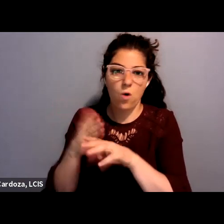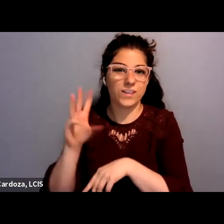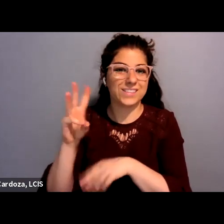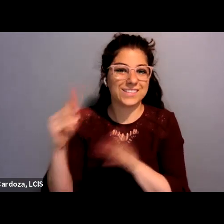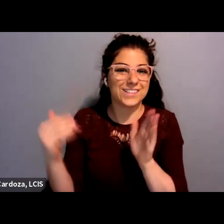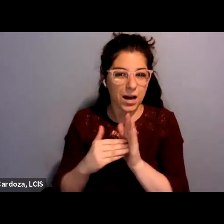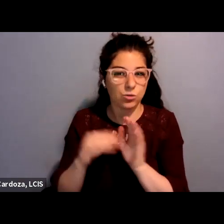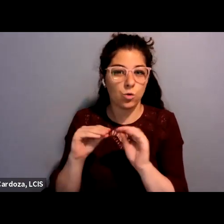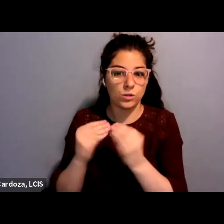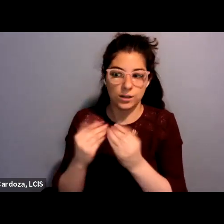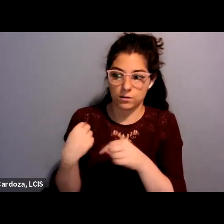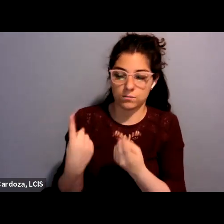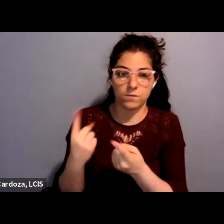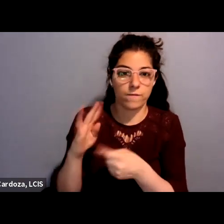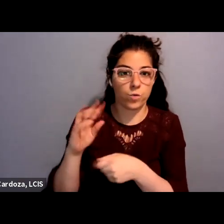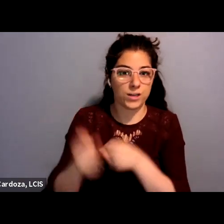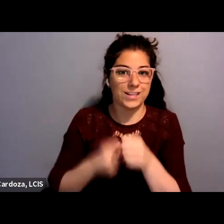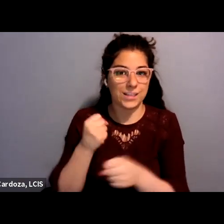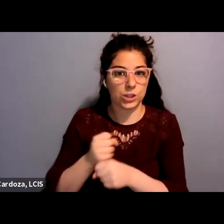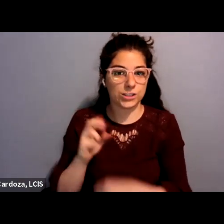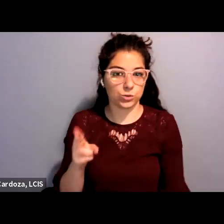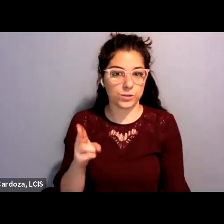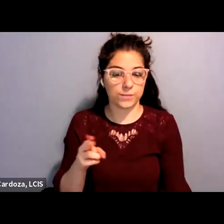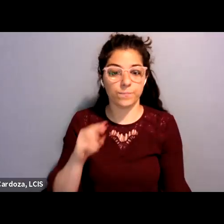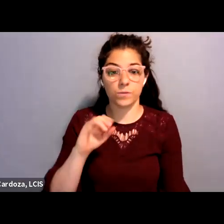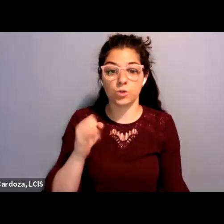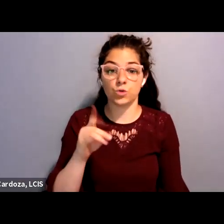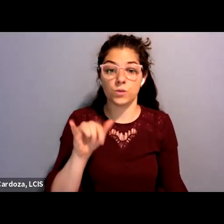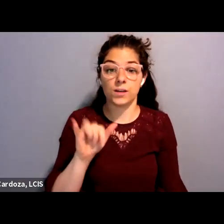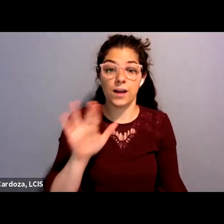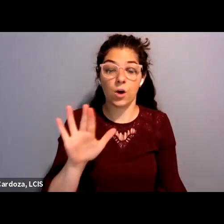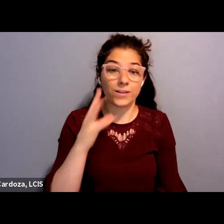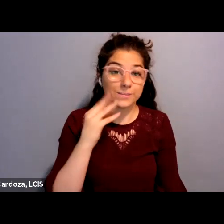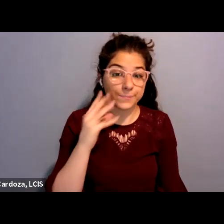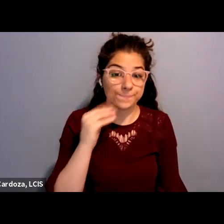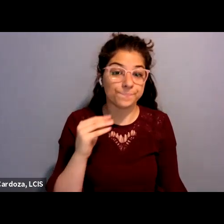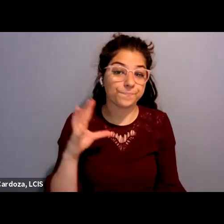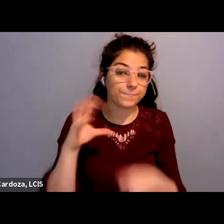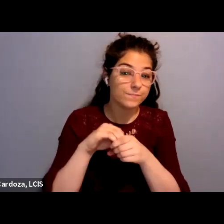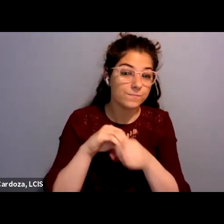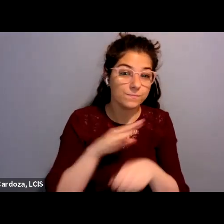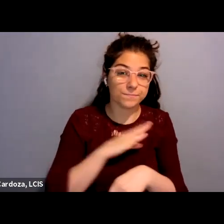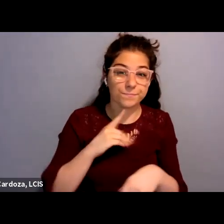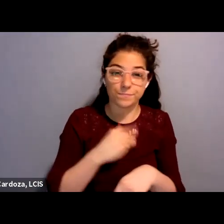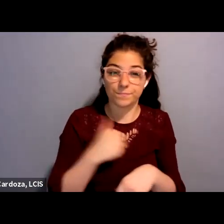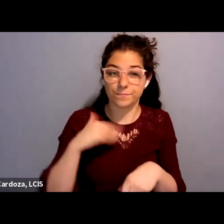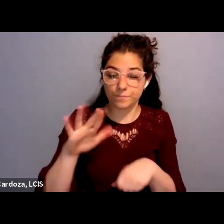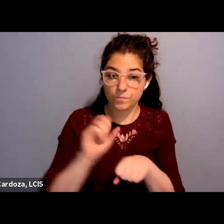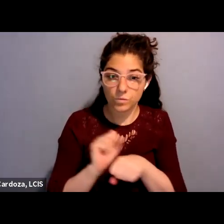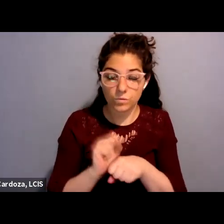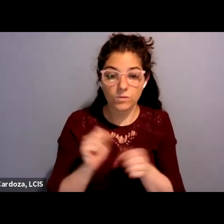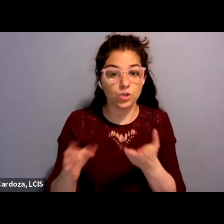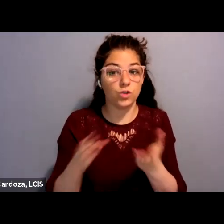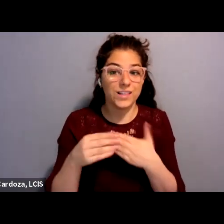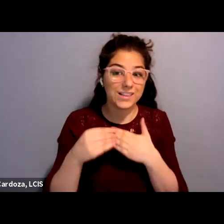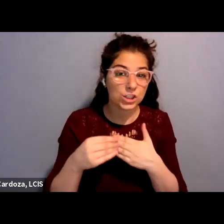its 40-year history. Judy also brings her own experience as a board member to her work, having served in